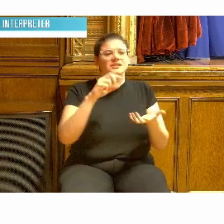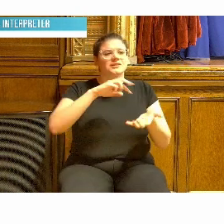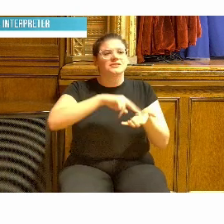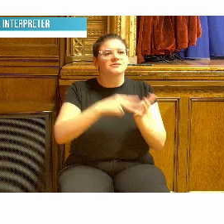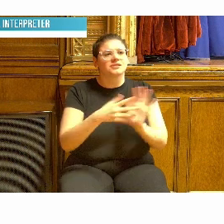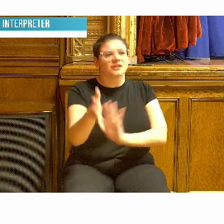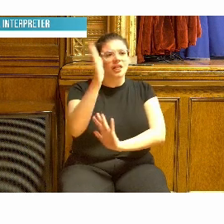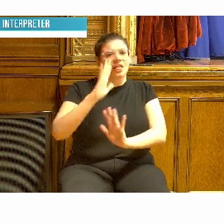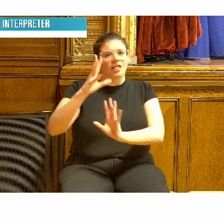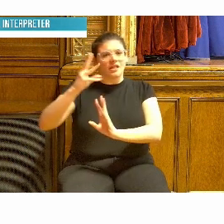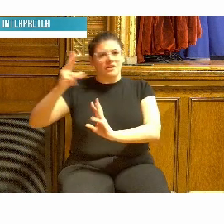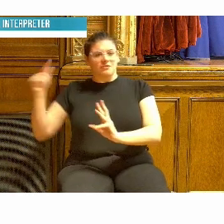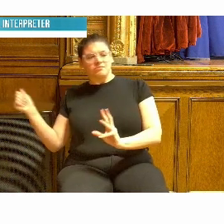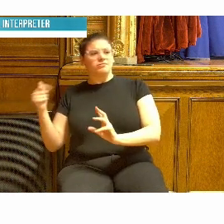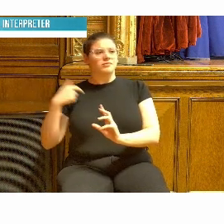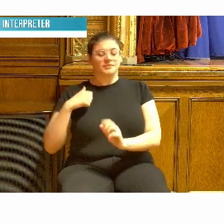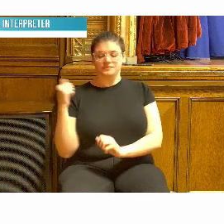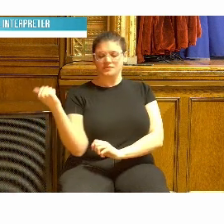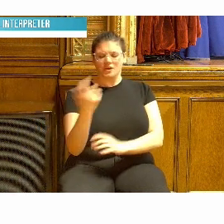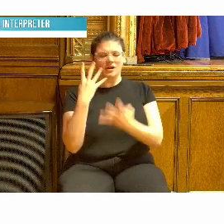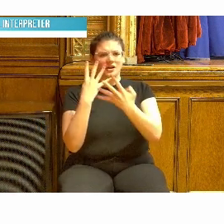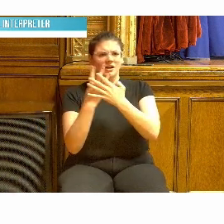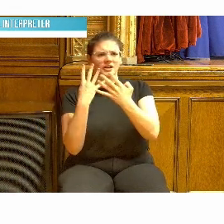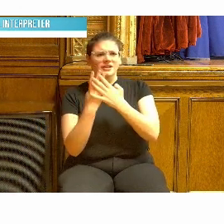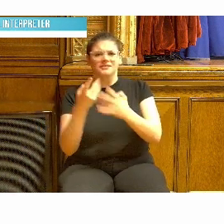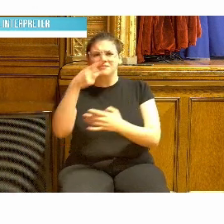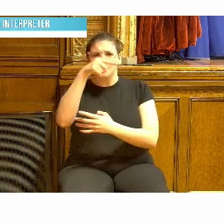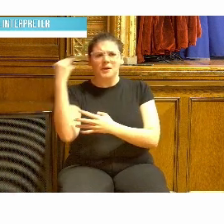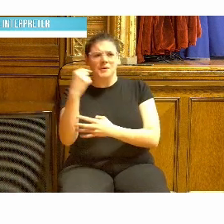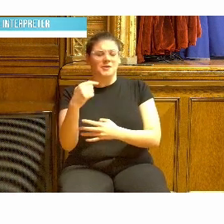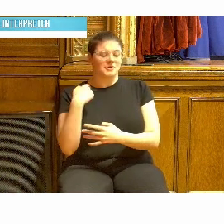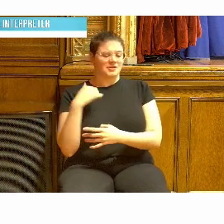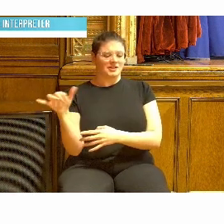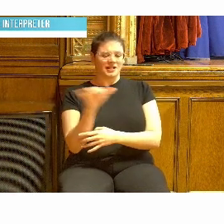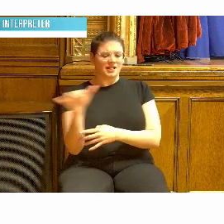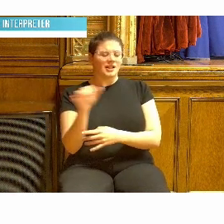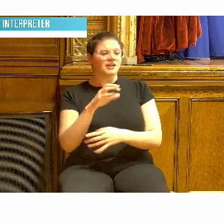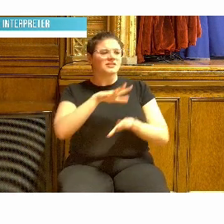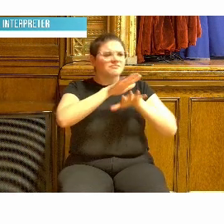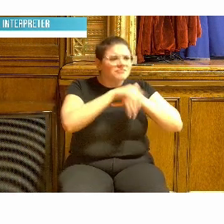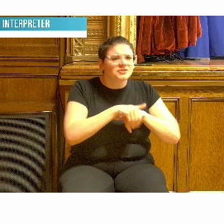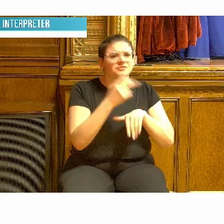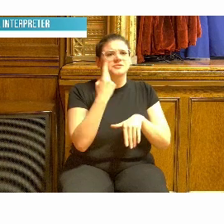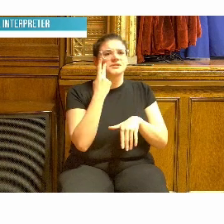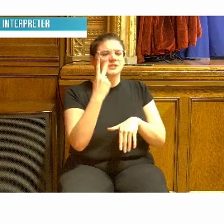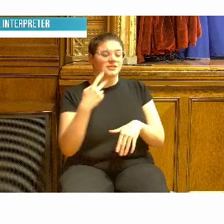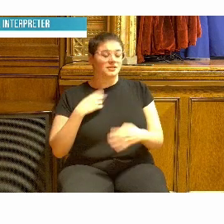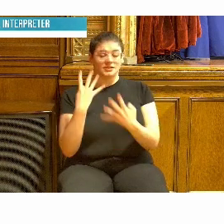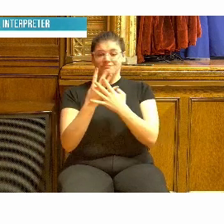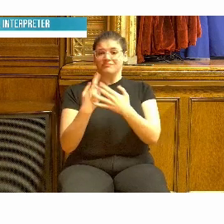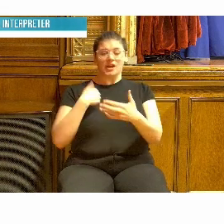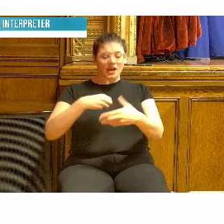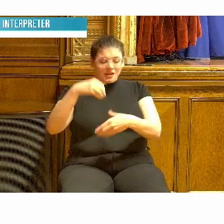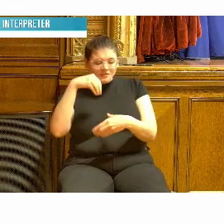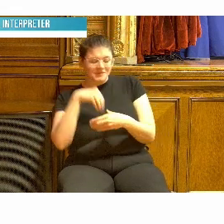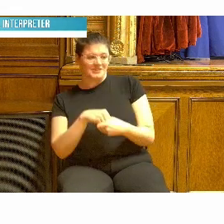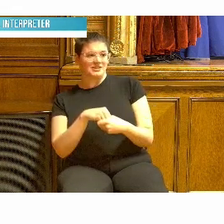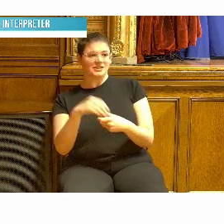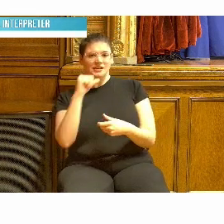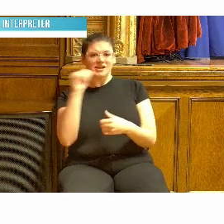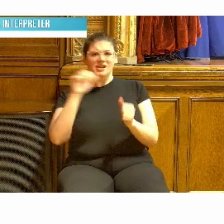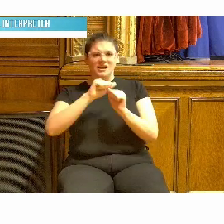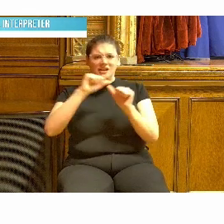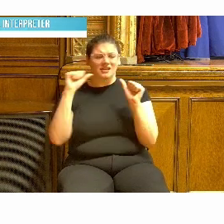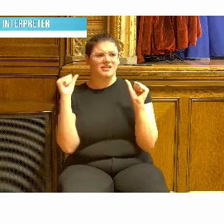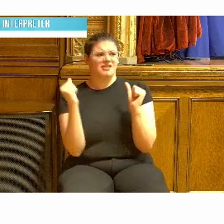like the kettle, caught a pot. I've been on Rikers a whole lot. Correctional facilities, I was all up in them. Not an agent of, double agent